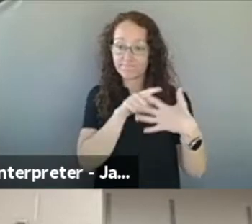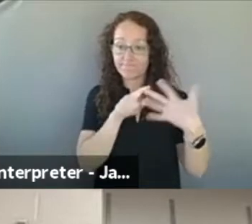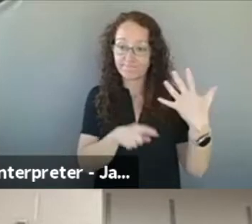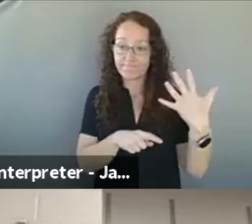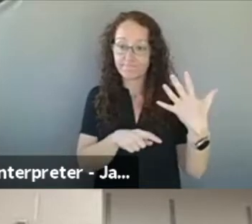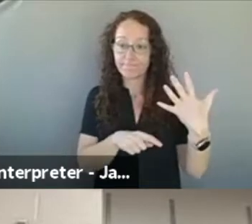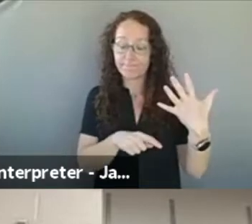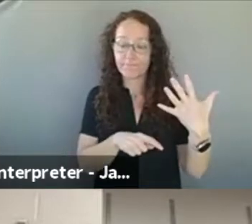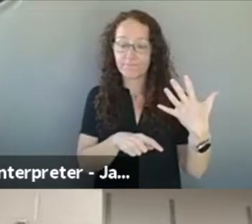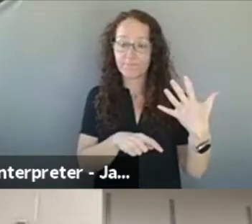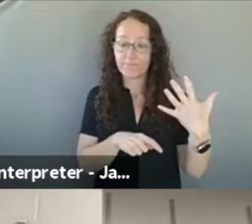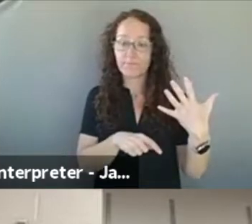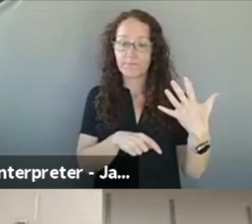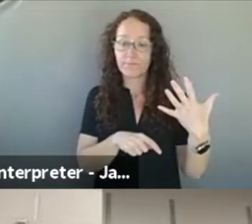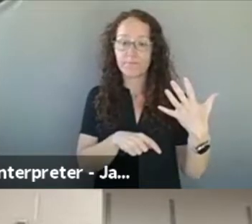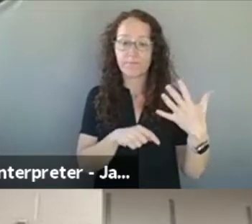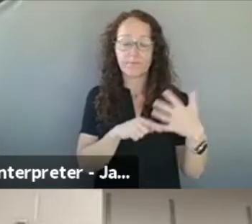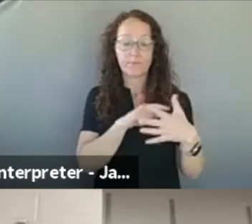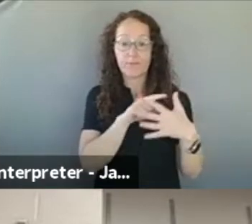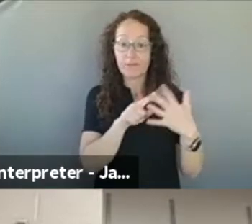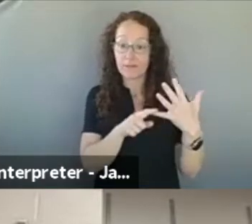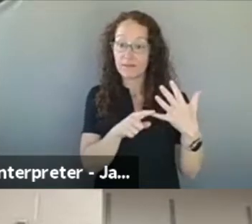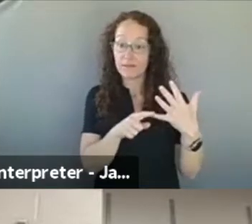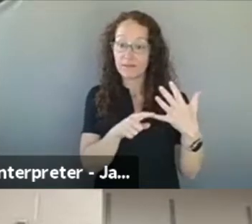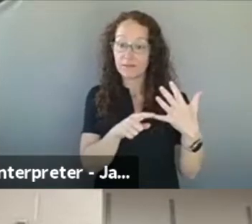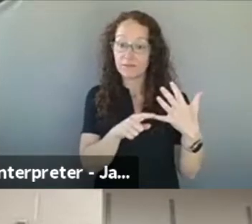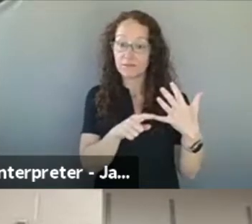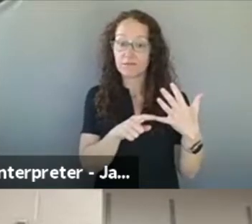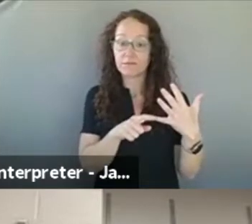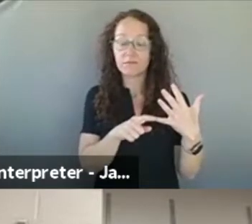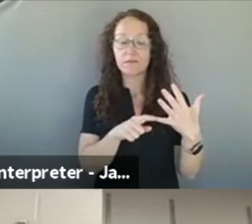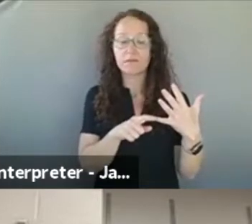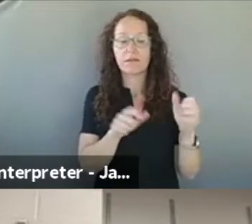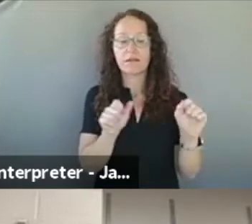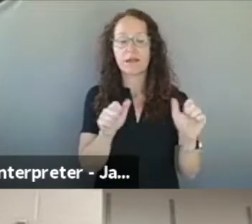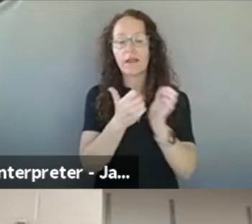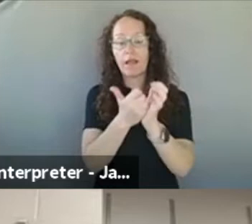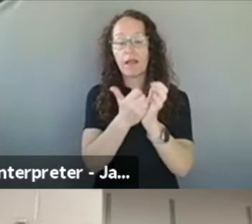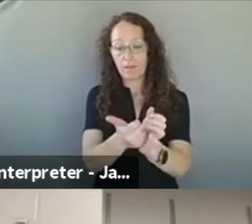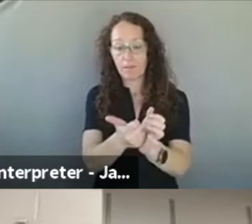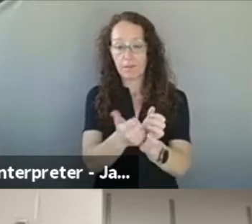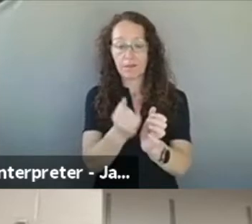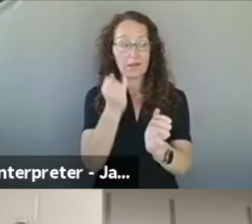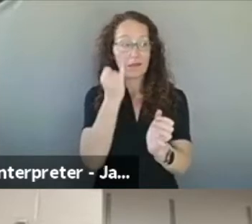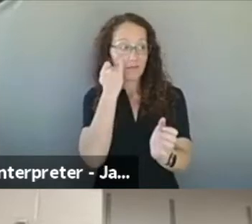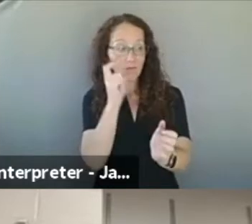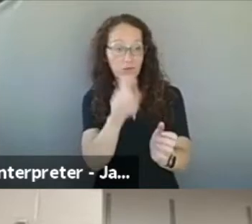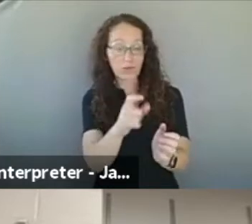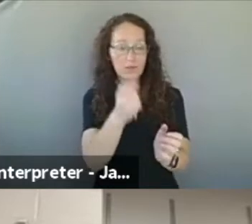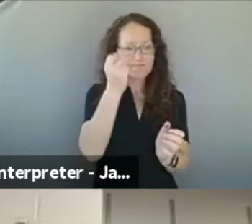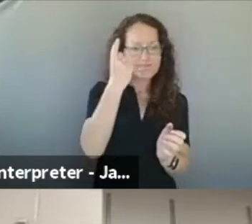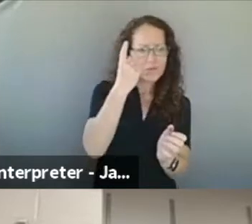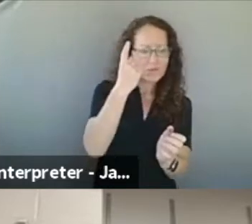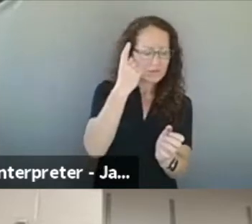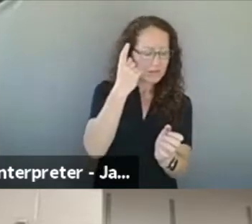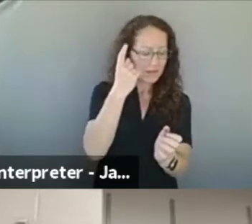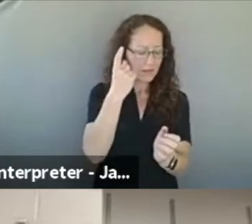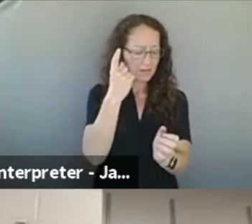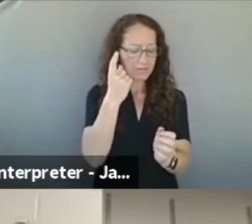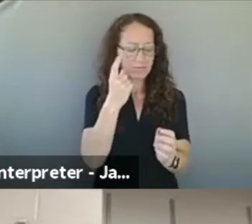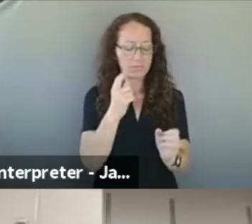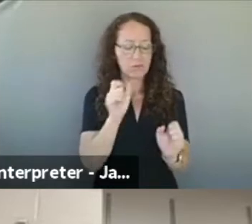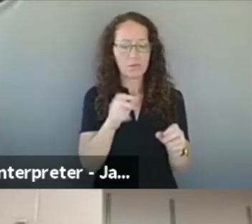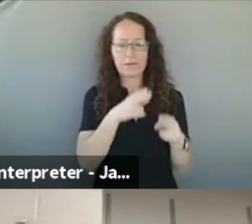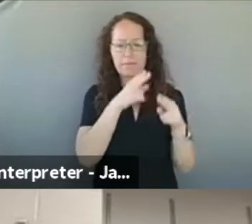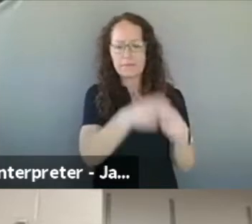And these gateways really help those who need to understand grief to give it a name.